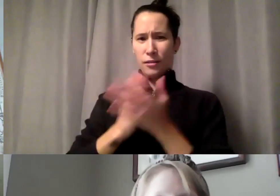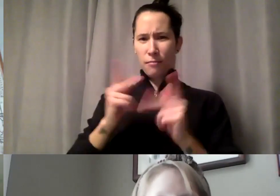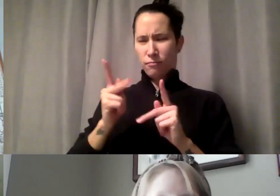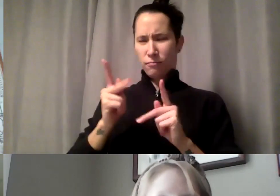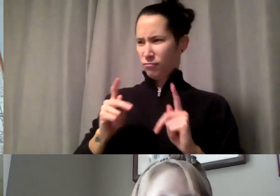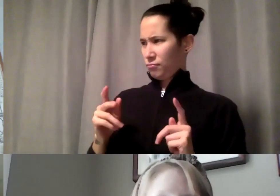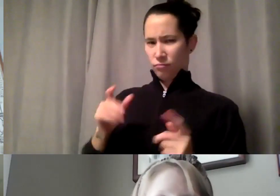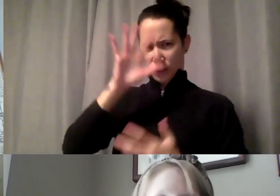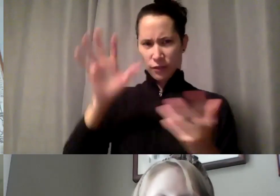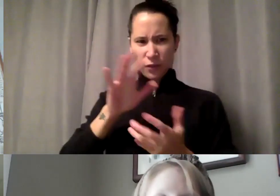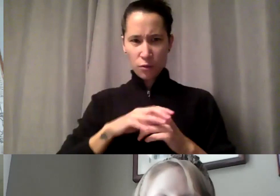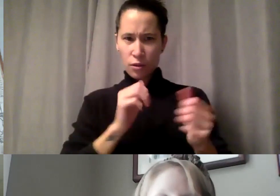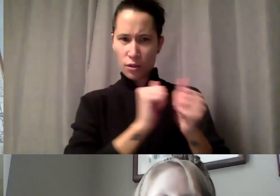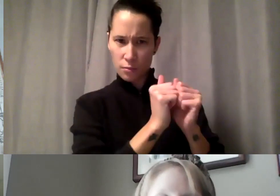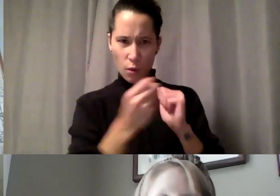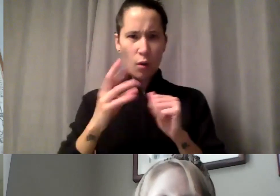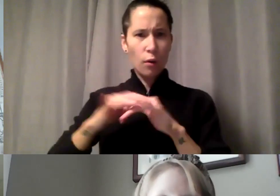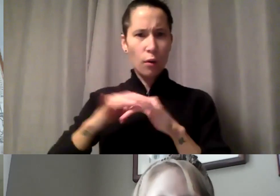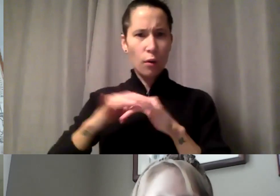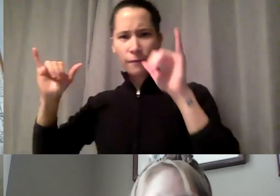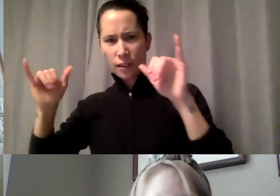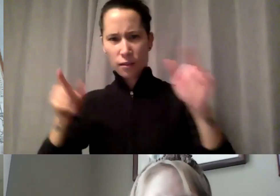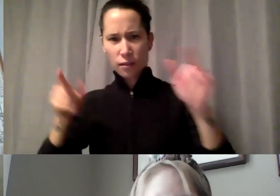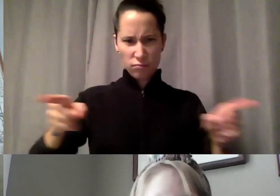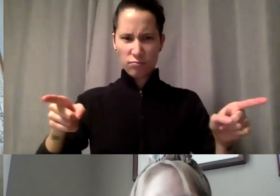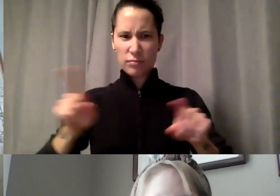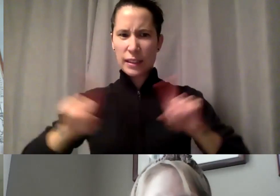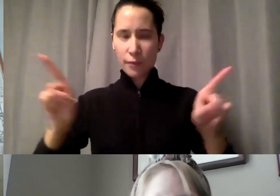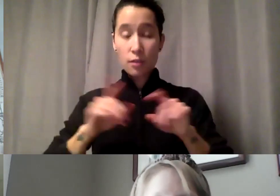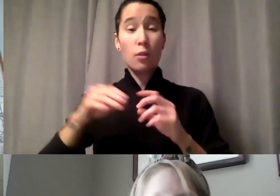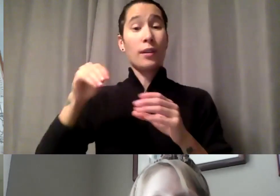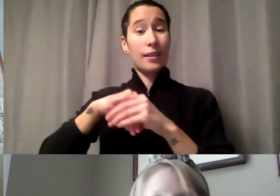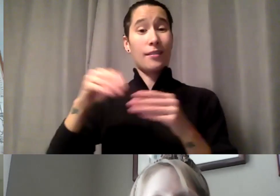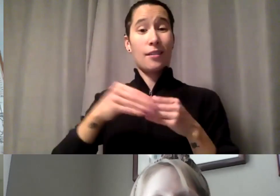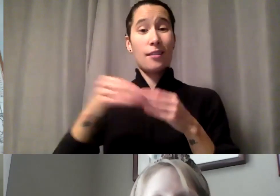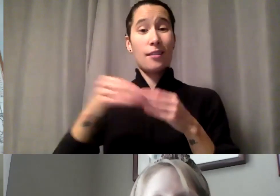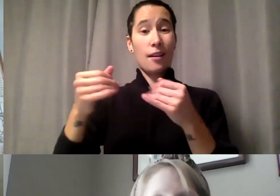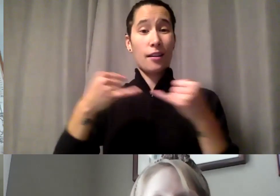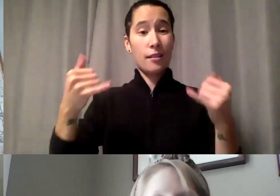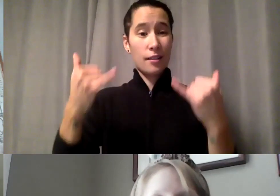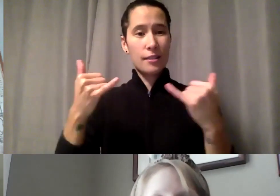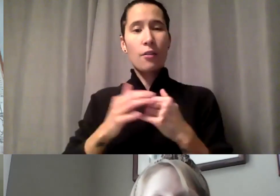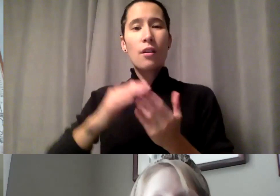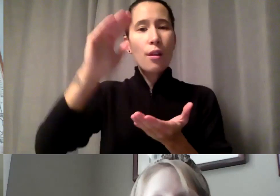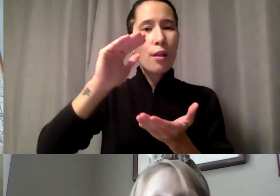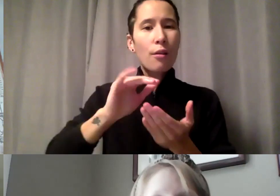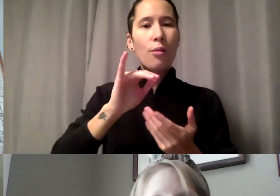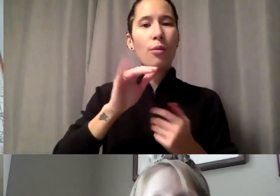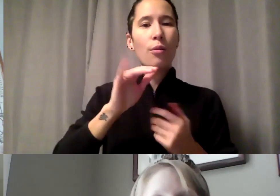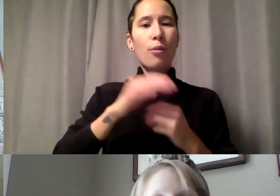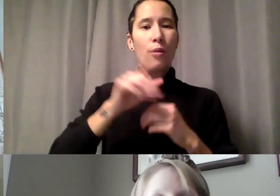what is sport. It is now clearly articulated in those guidelines, the low intensity group fitness